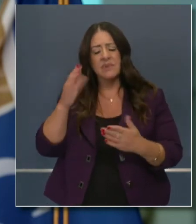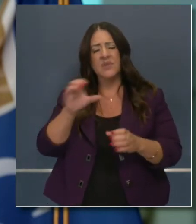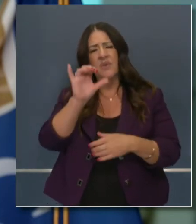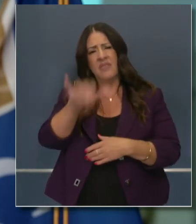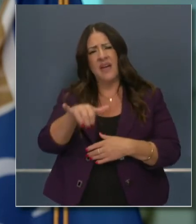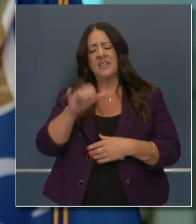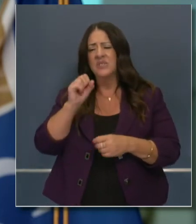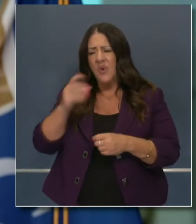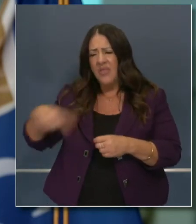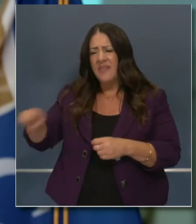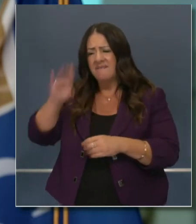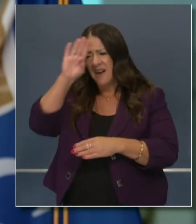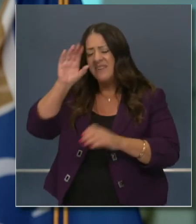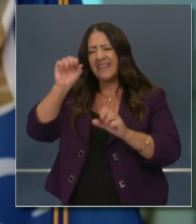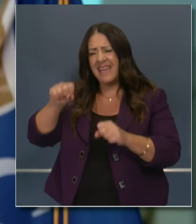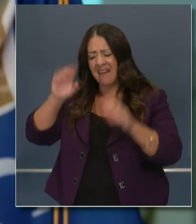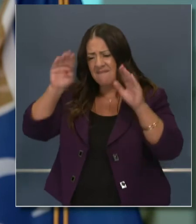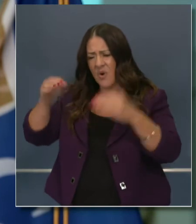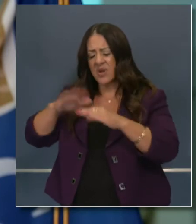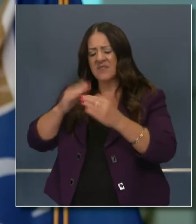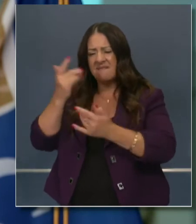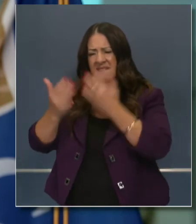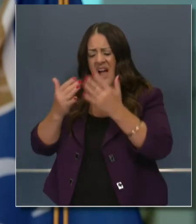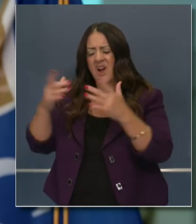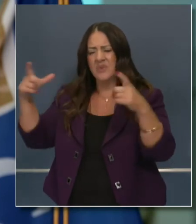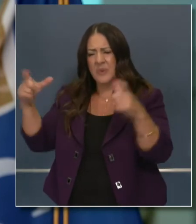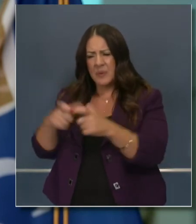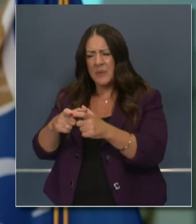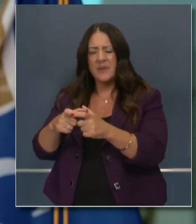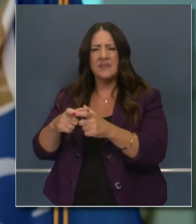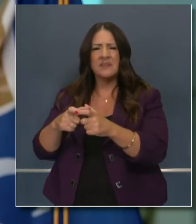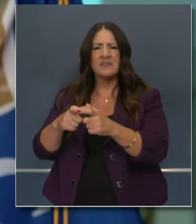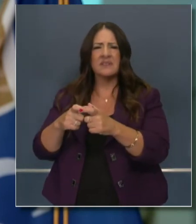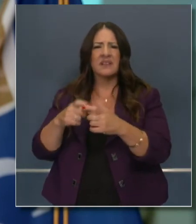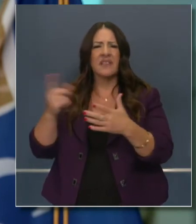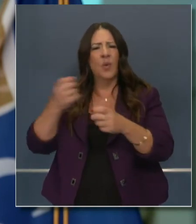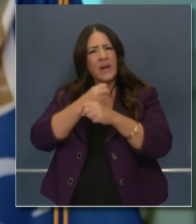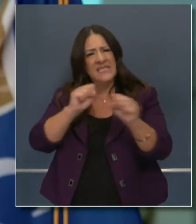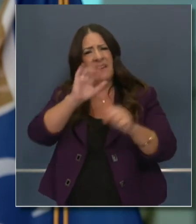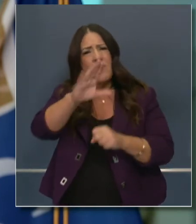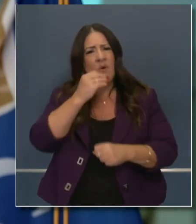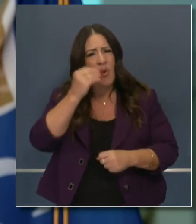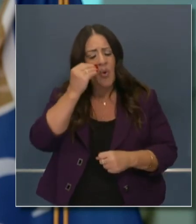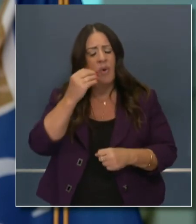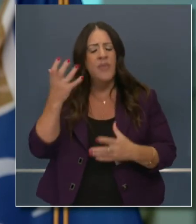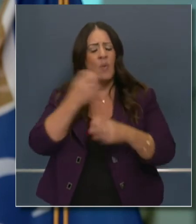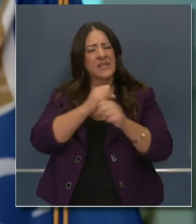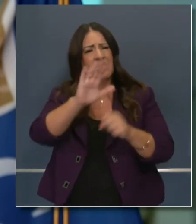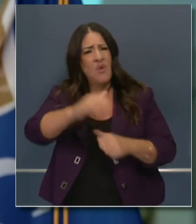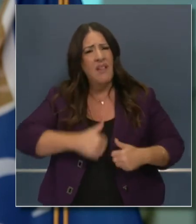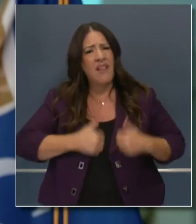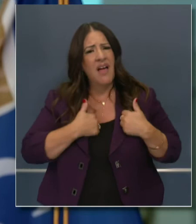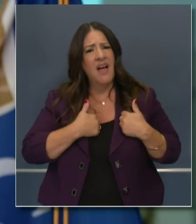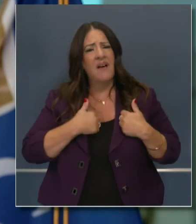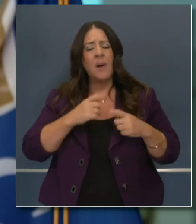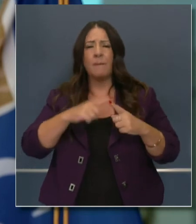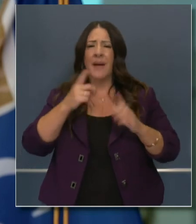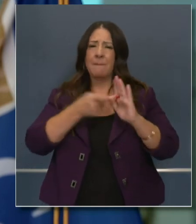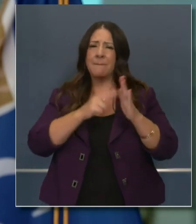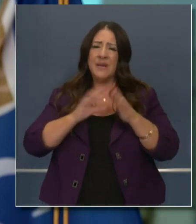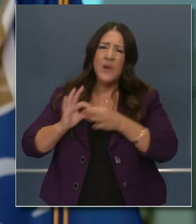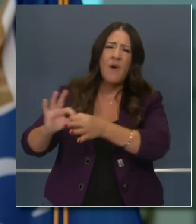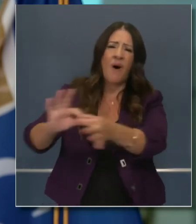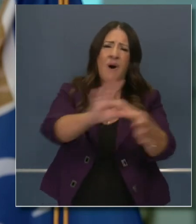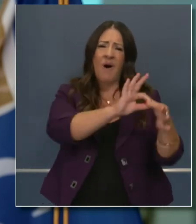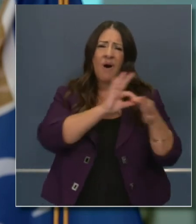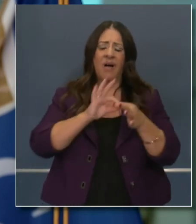do what they're hired to do first and foremost, and that's to get out and save your property and save your lives. But you, all of us, have a role